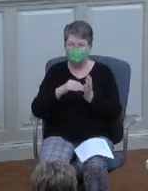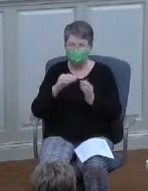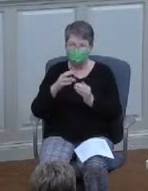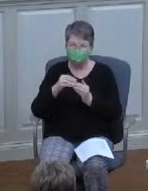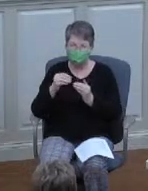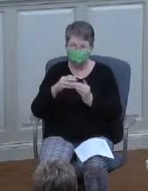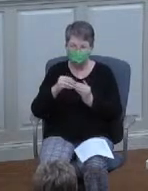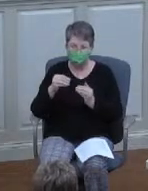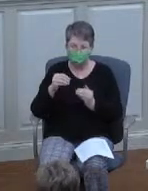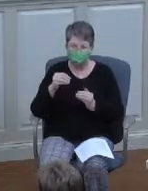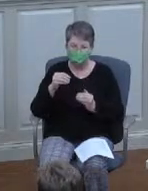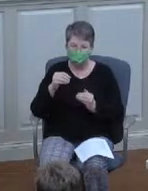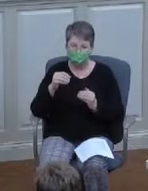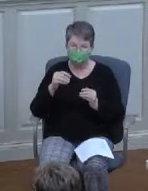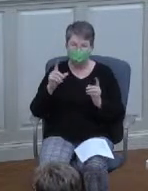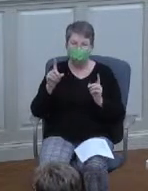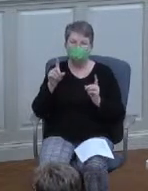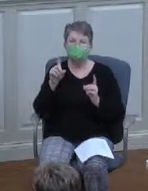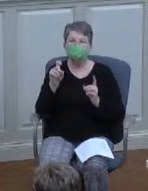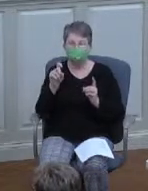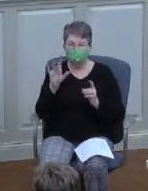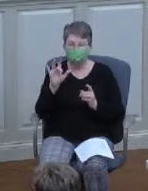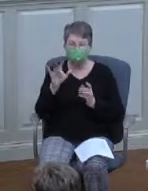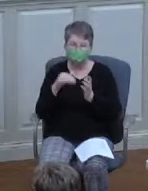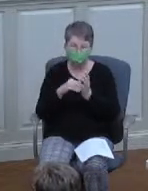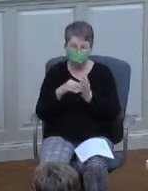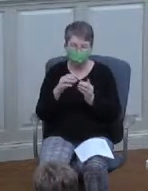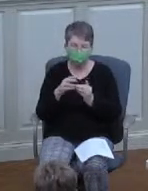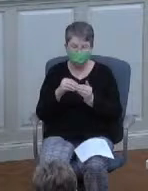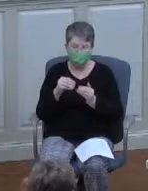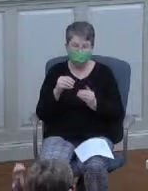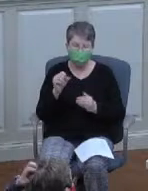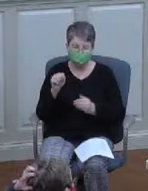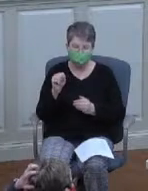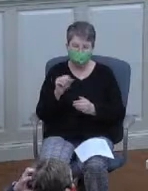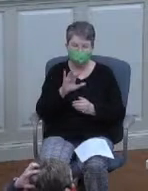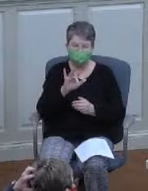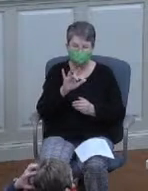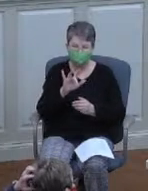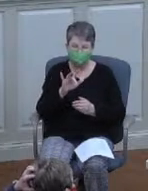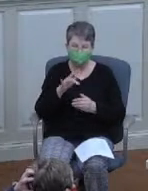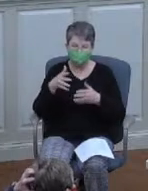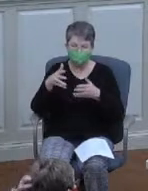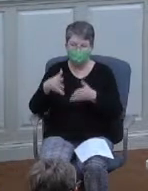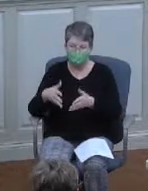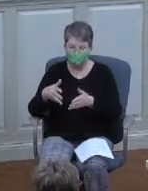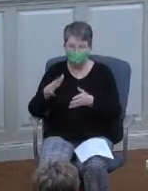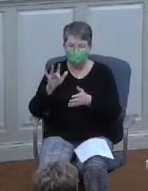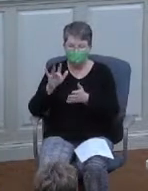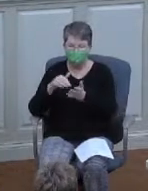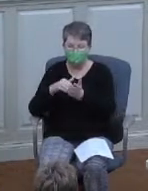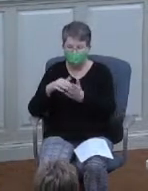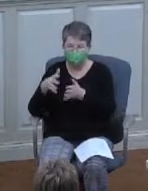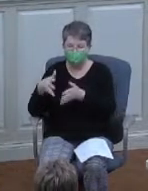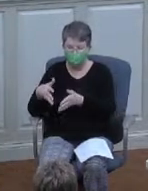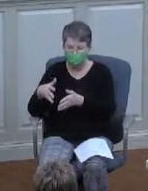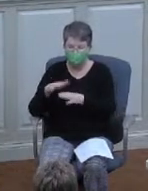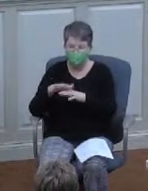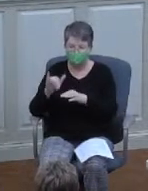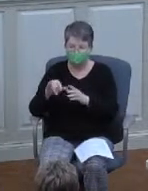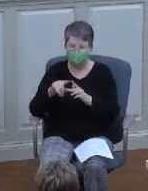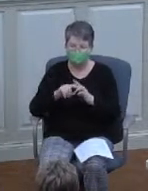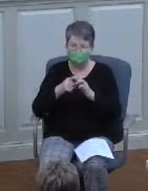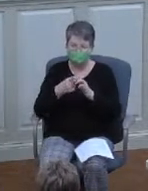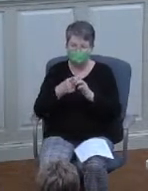$25,000. $125,000. $125,000, yes, $25,000 left on that